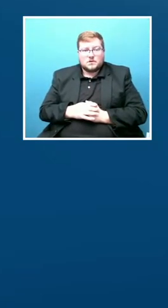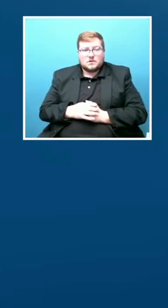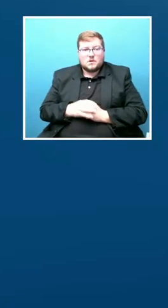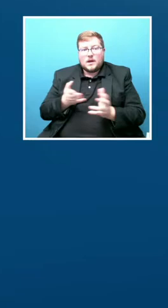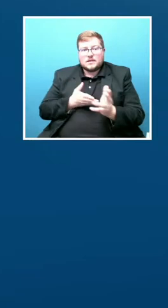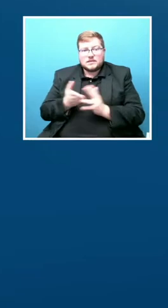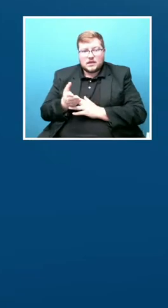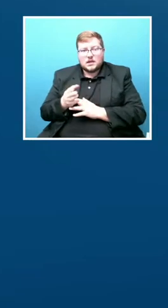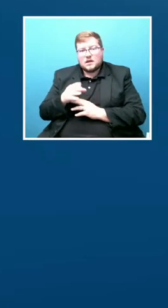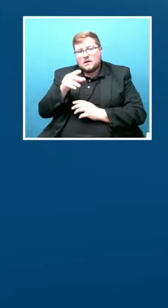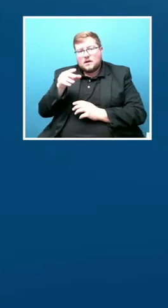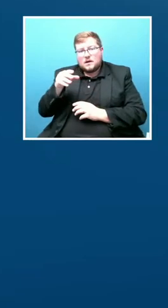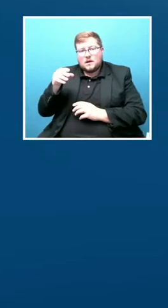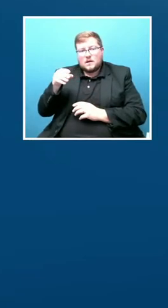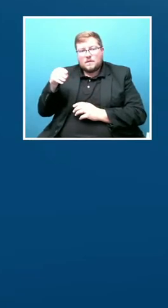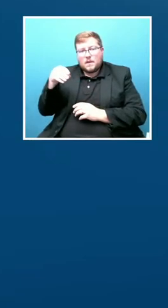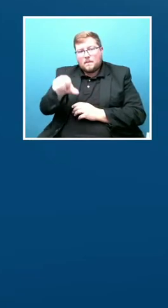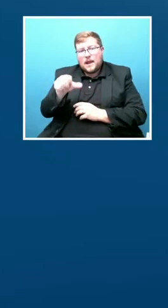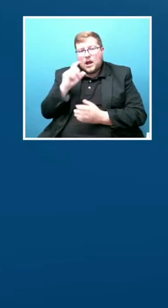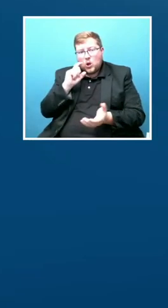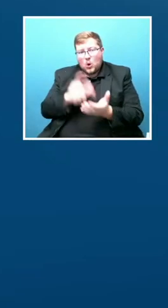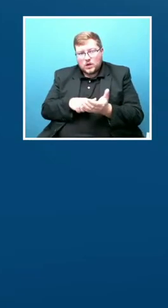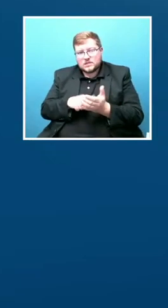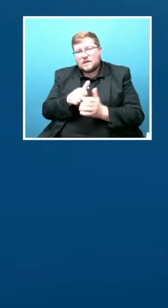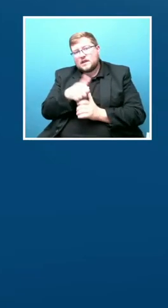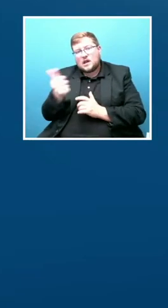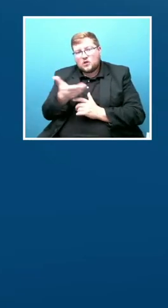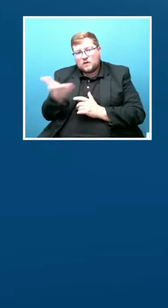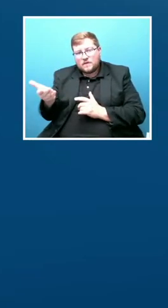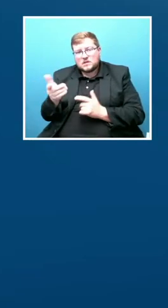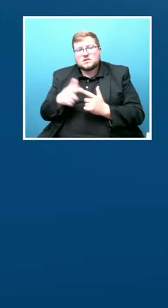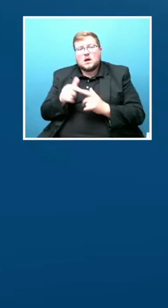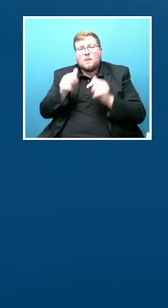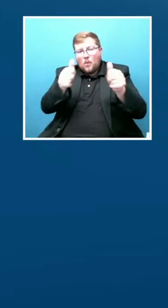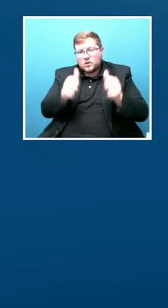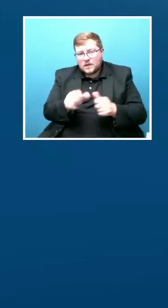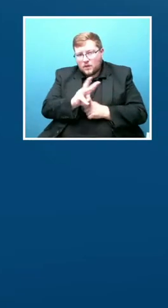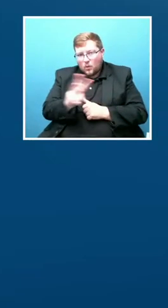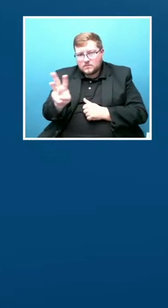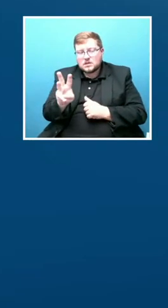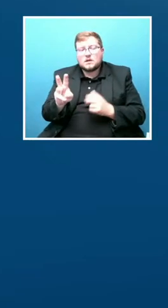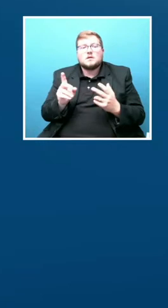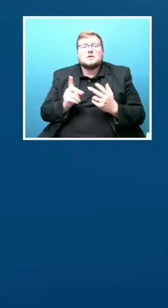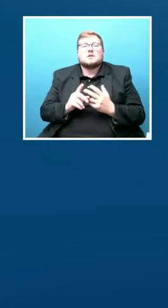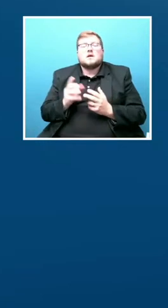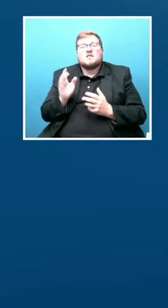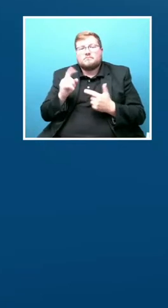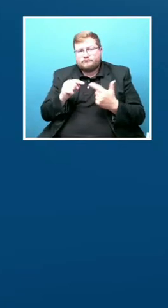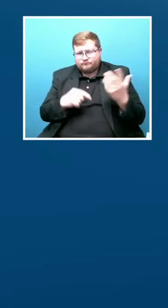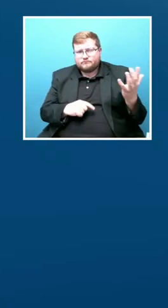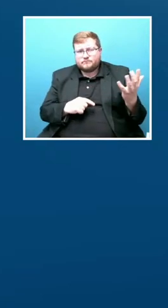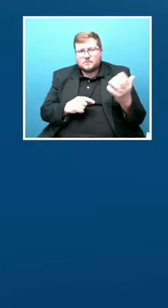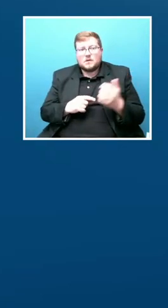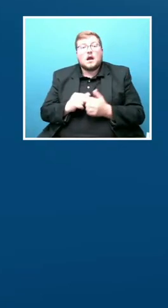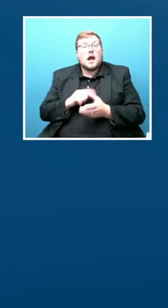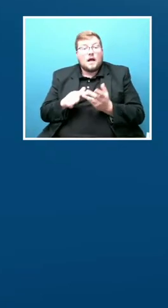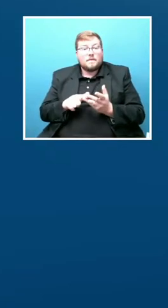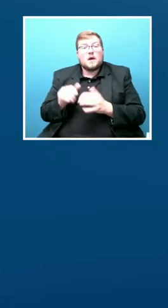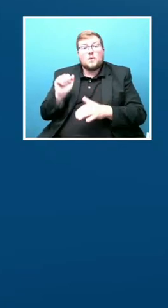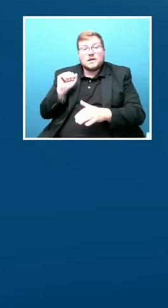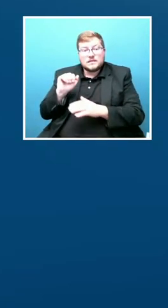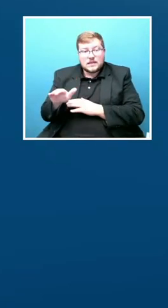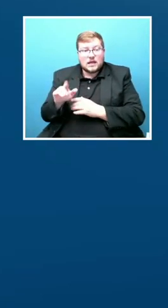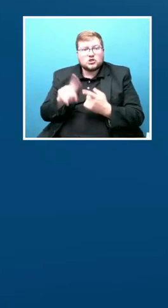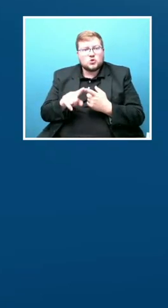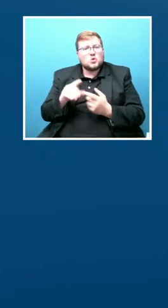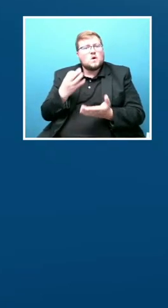notice and doing the other releases, posting it on the website and those sorts of things. And then we did send out to fundraising